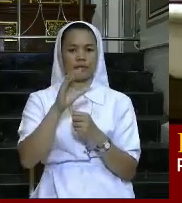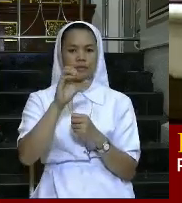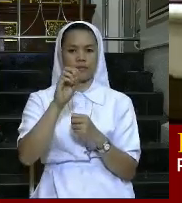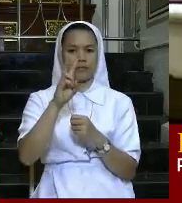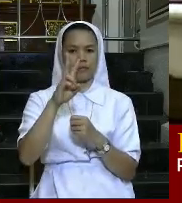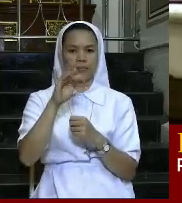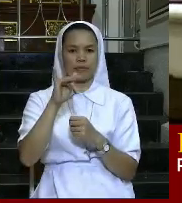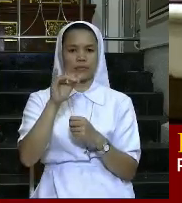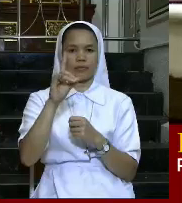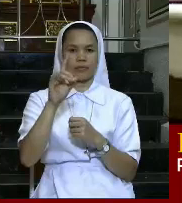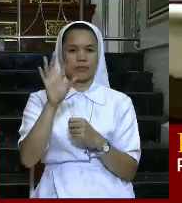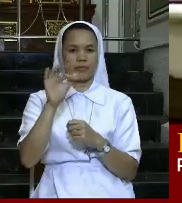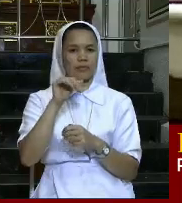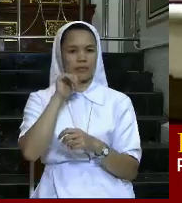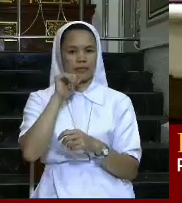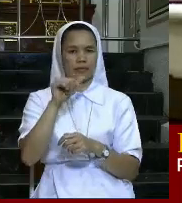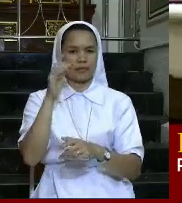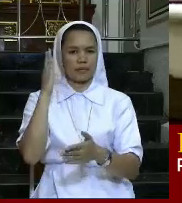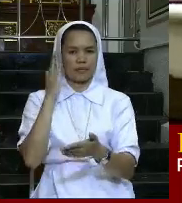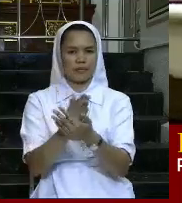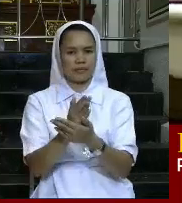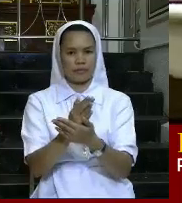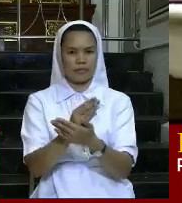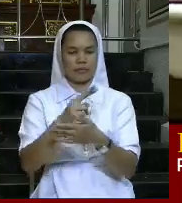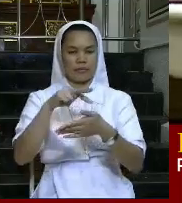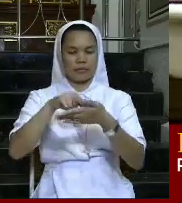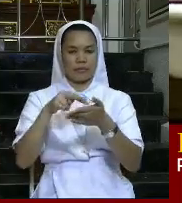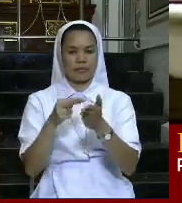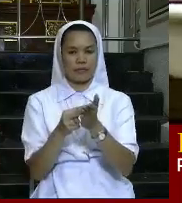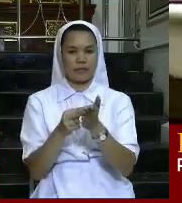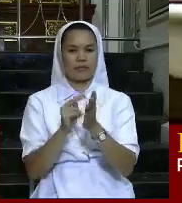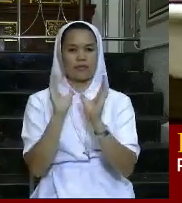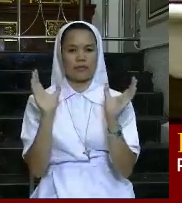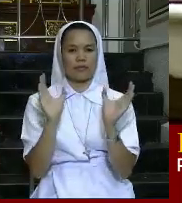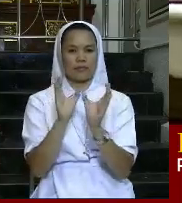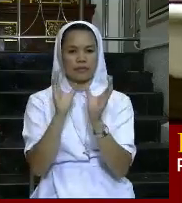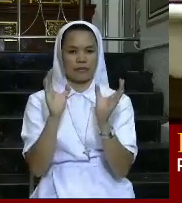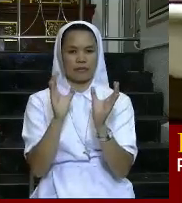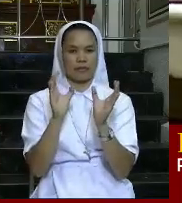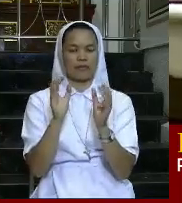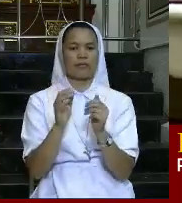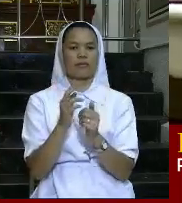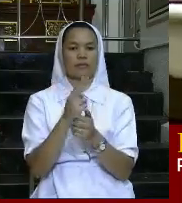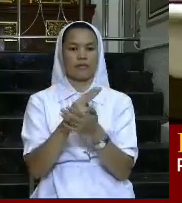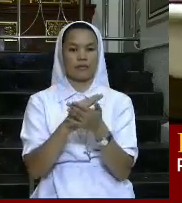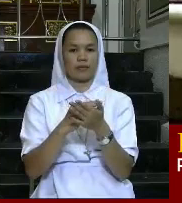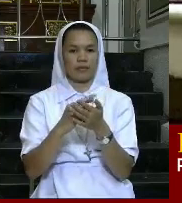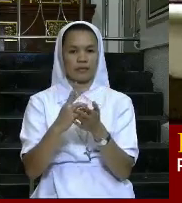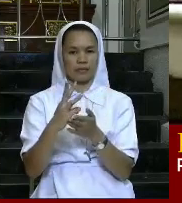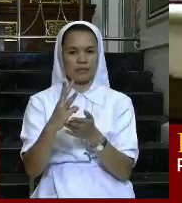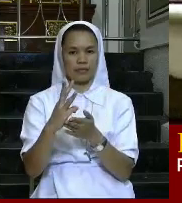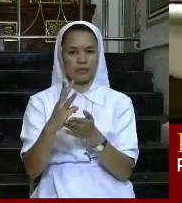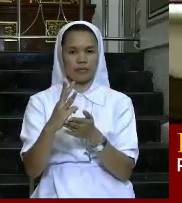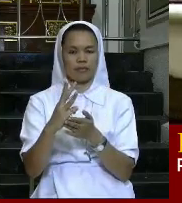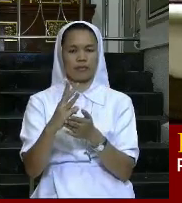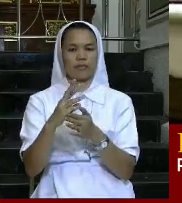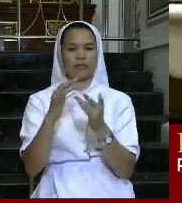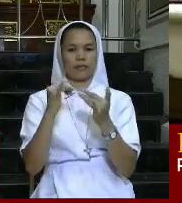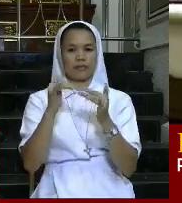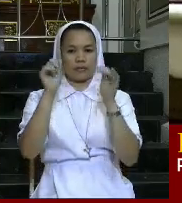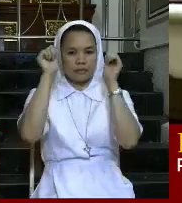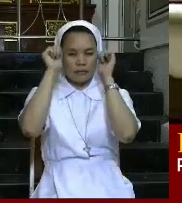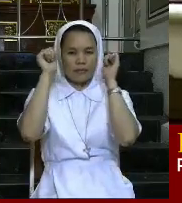COVID-19 should not stop our meaningful celebration of Holy Week. In our